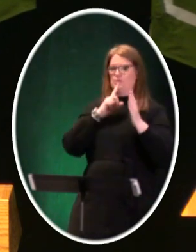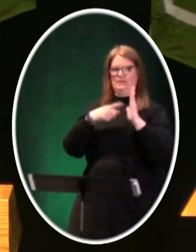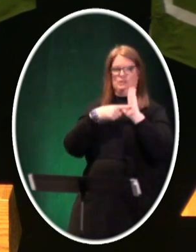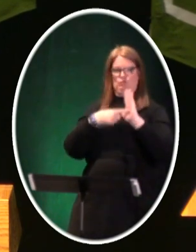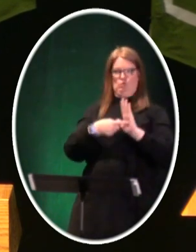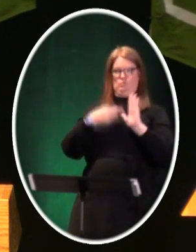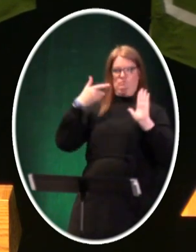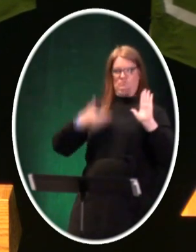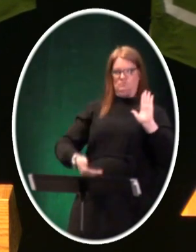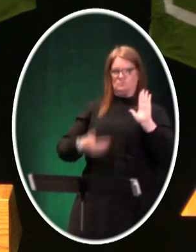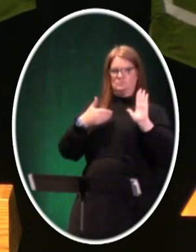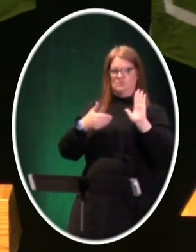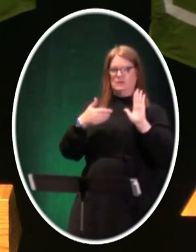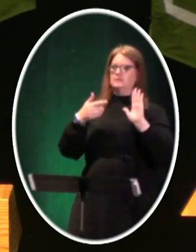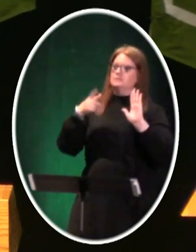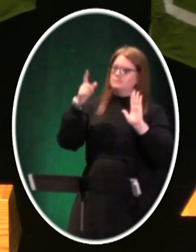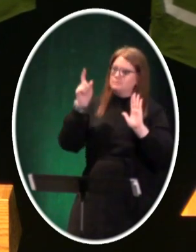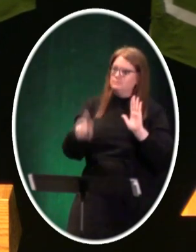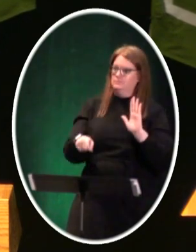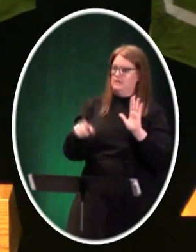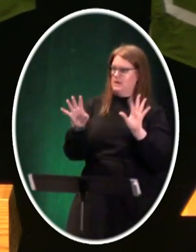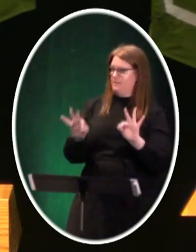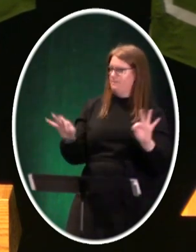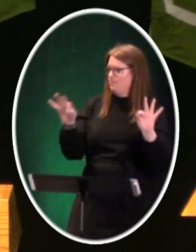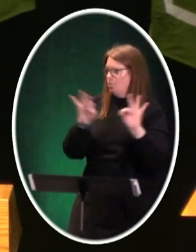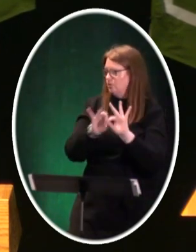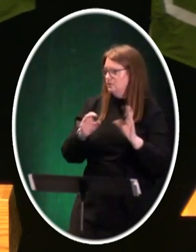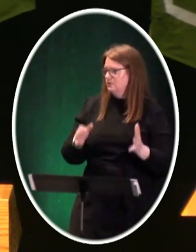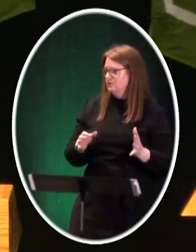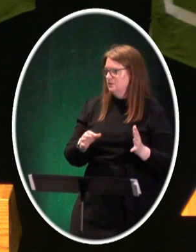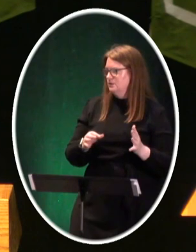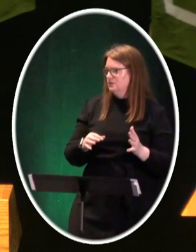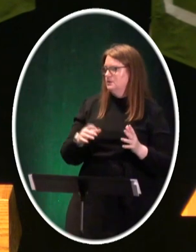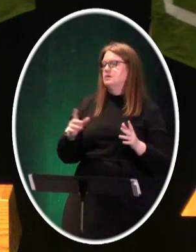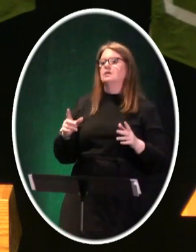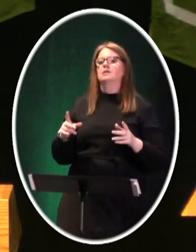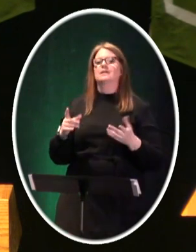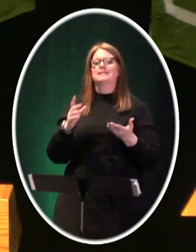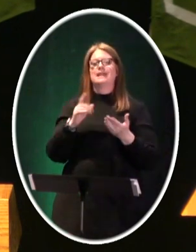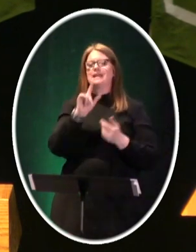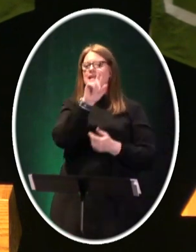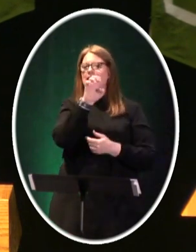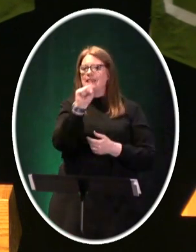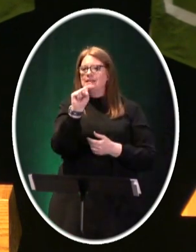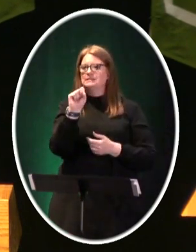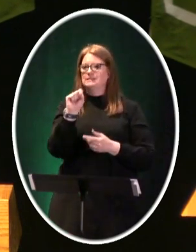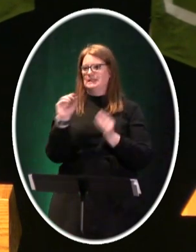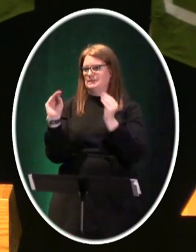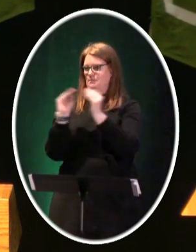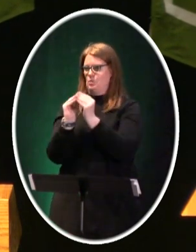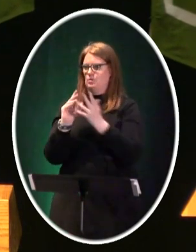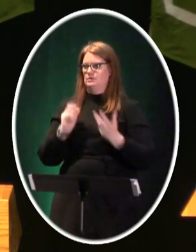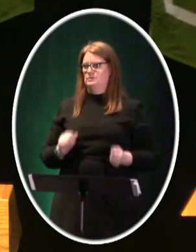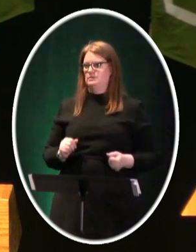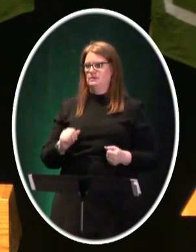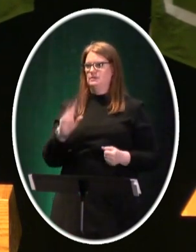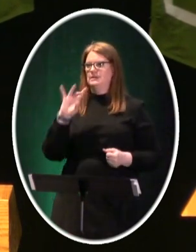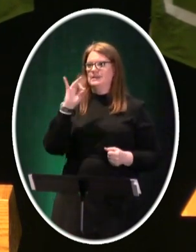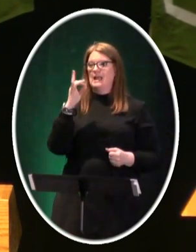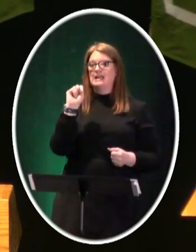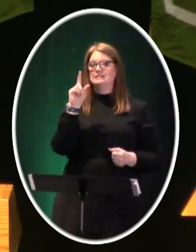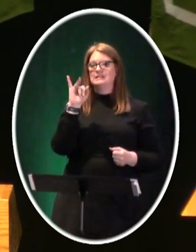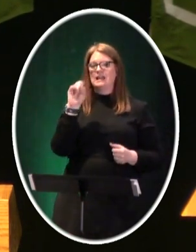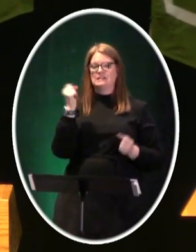utmost importance. And the main key to remember is less is more. I just heard a tidbit yesterday. 8 slides is too